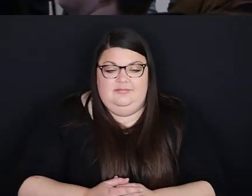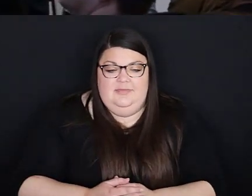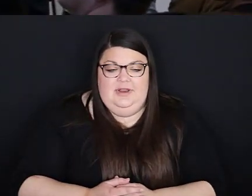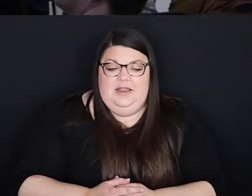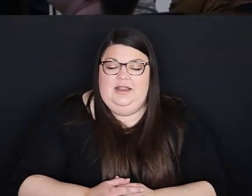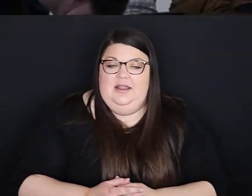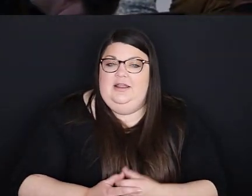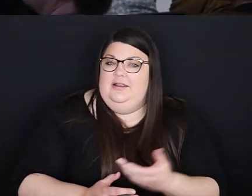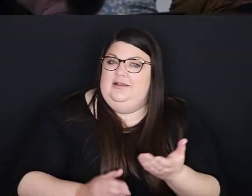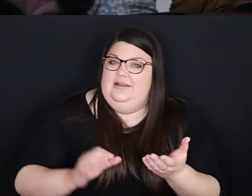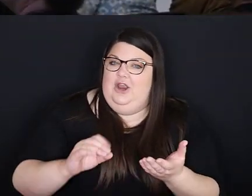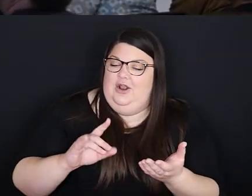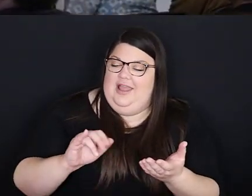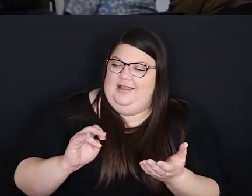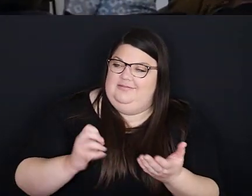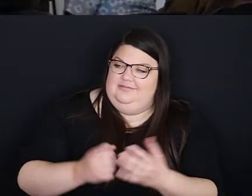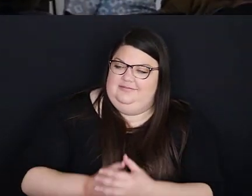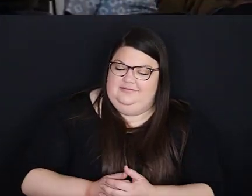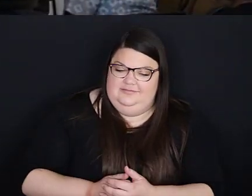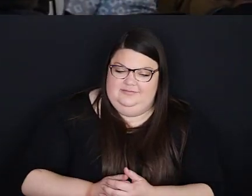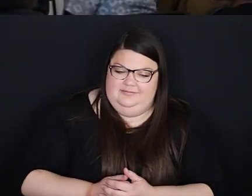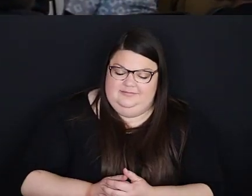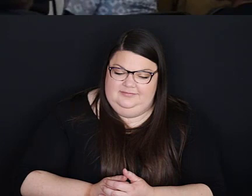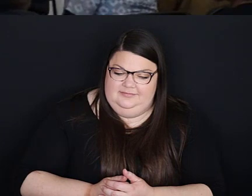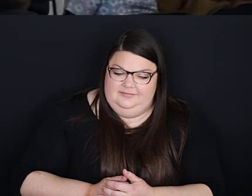Yes, Caroline. Oh, Caroline, here.